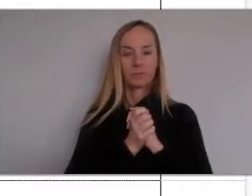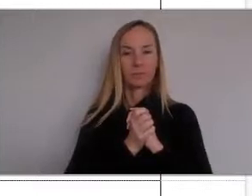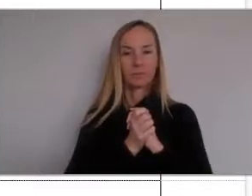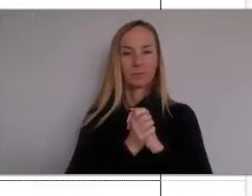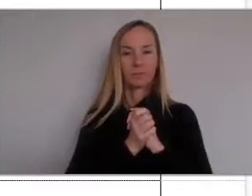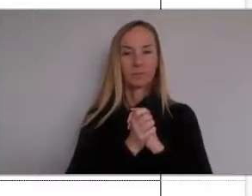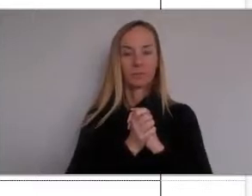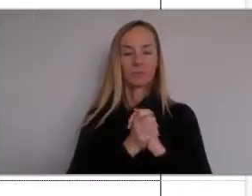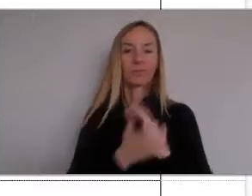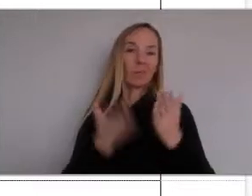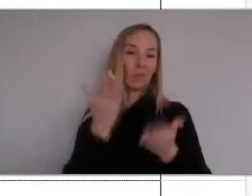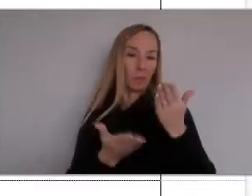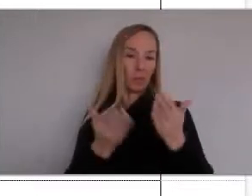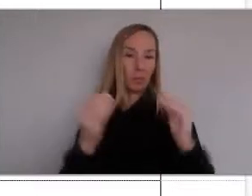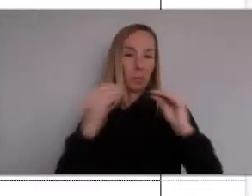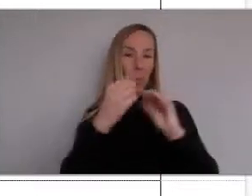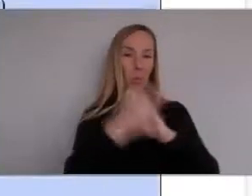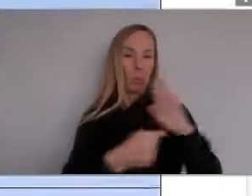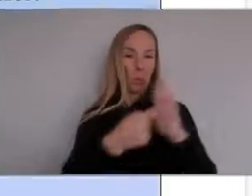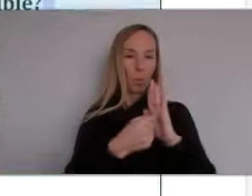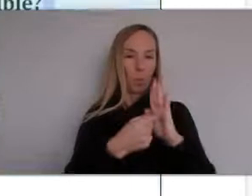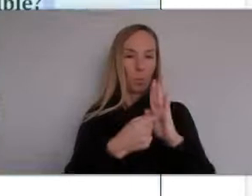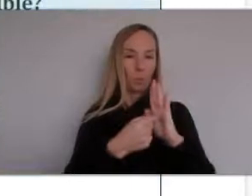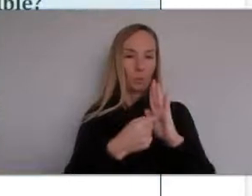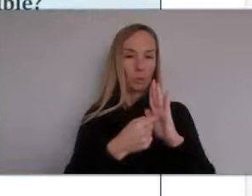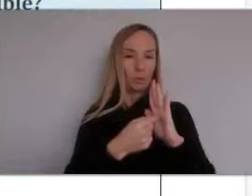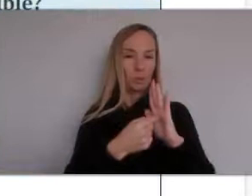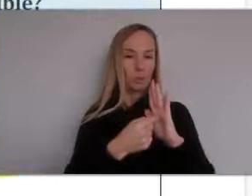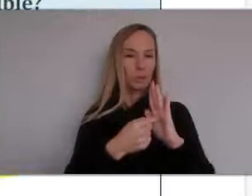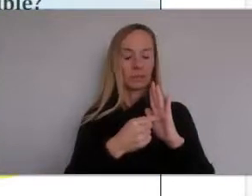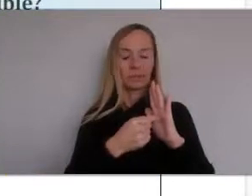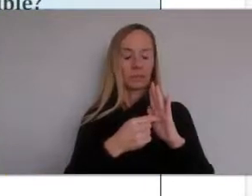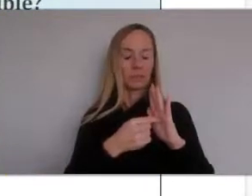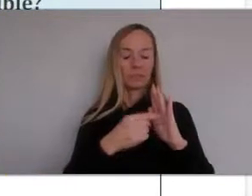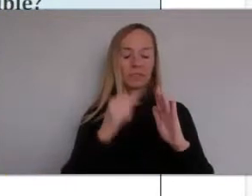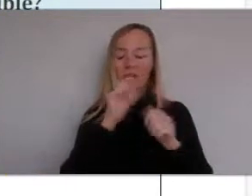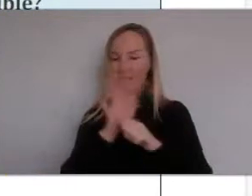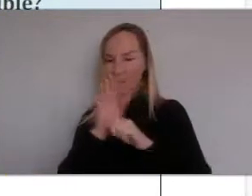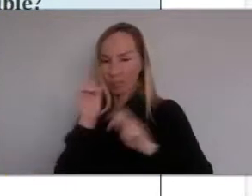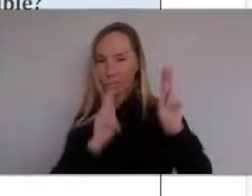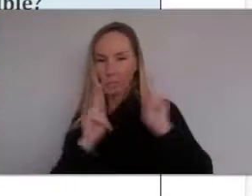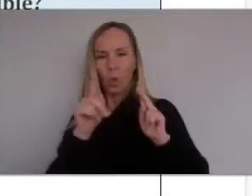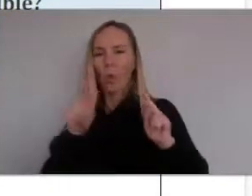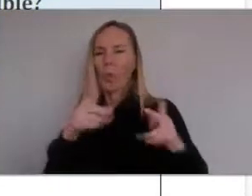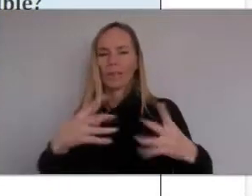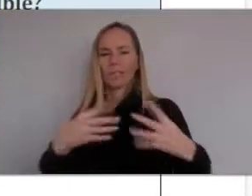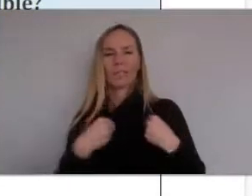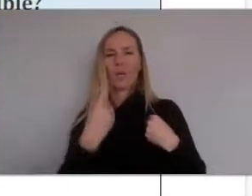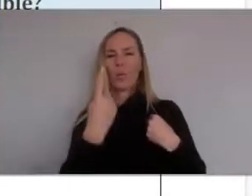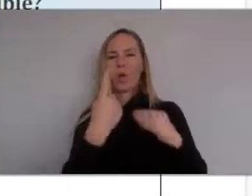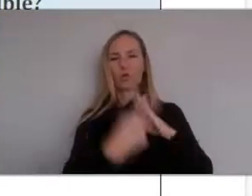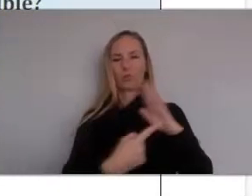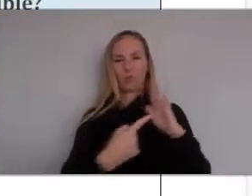than there are people in your group. So you only need to take on 1 role per week. I do always want a